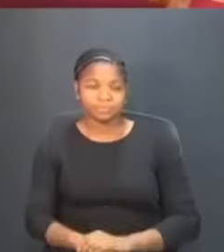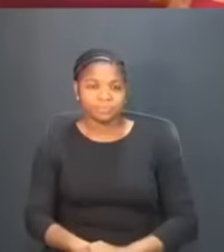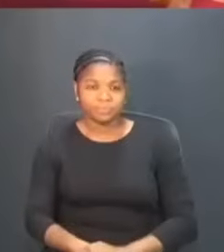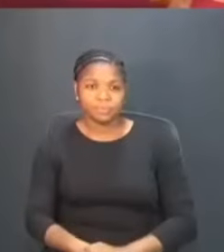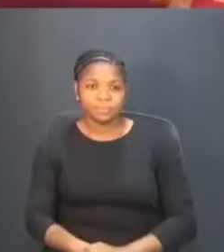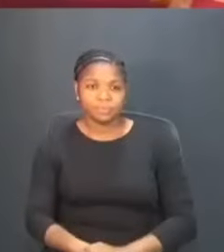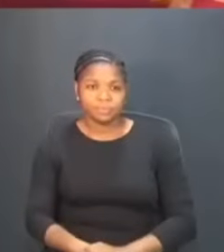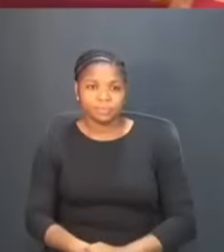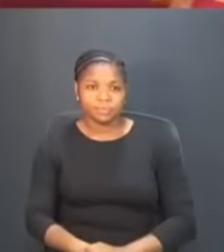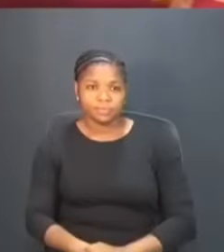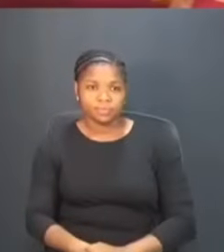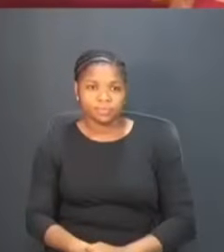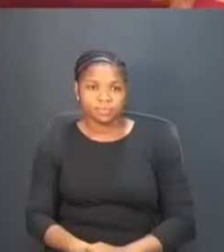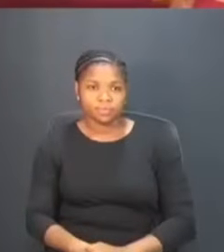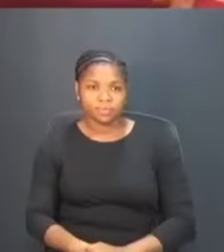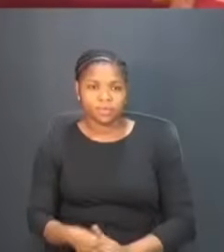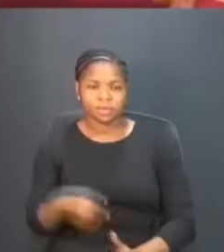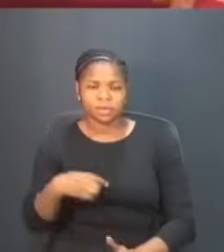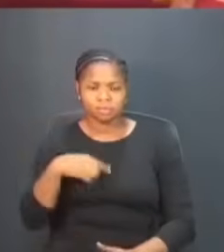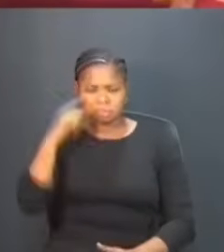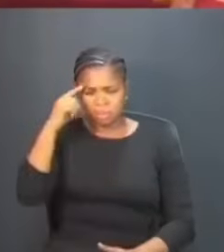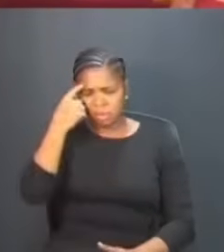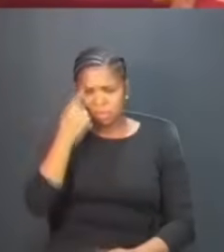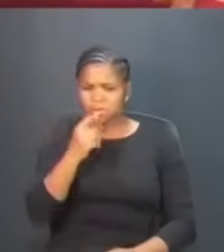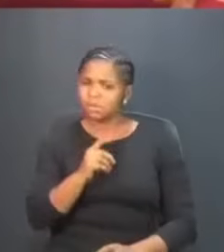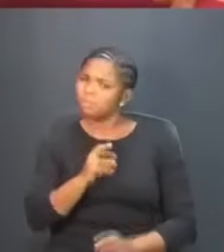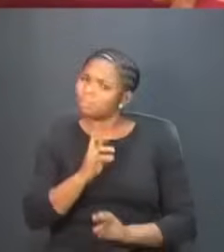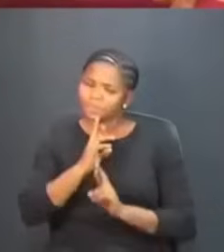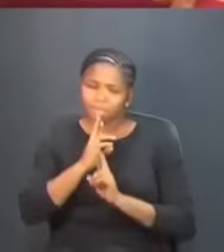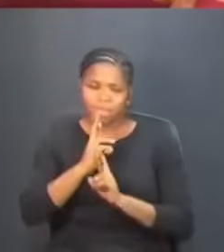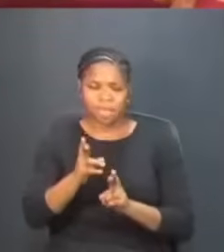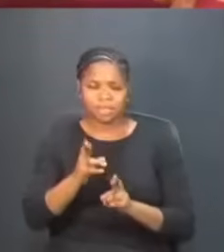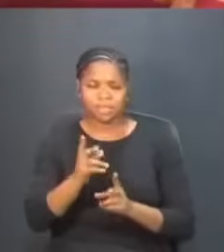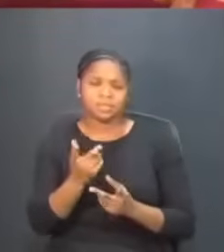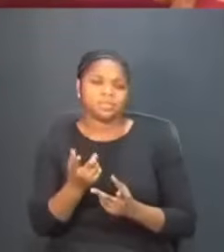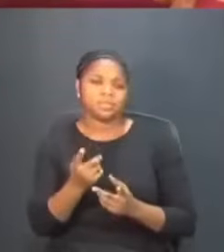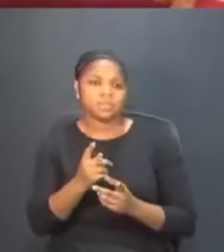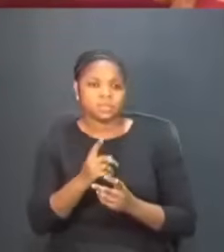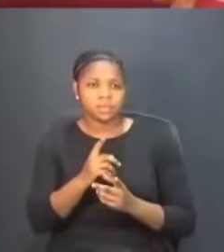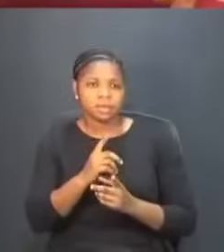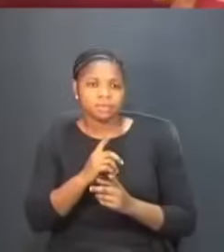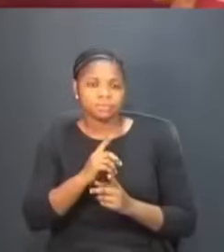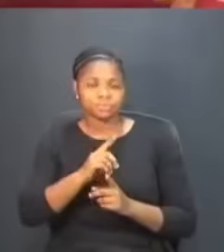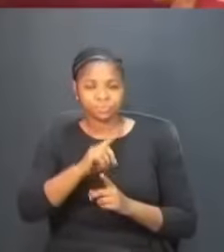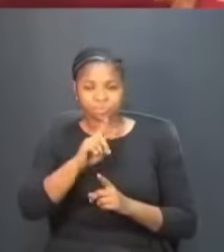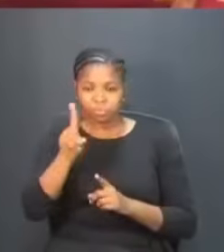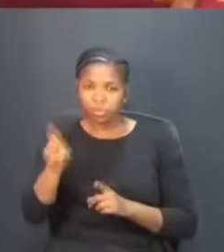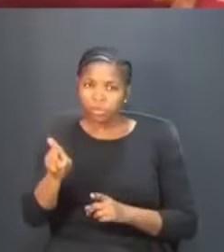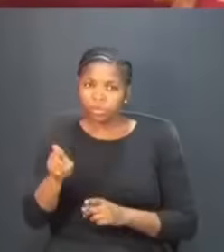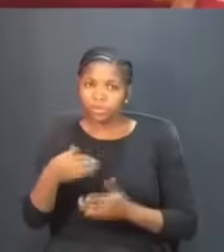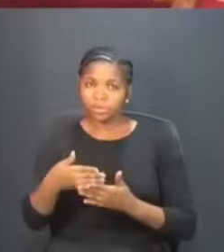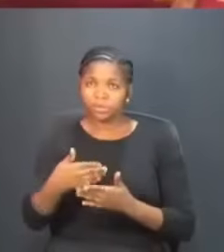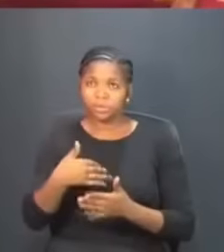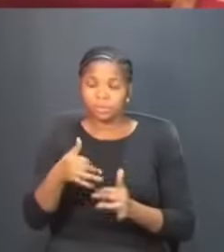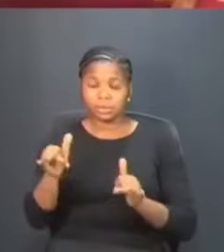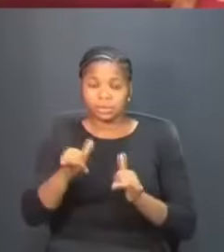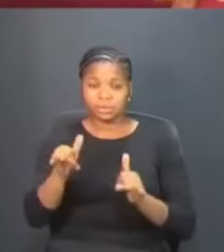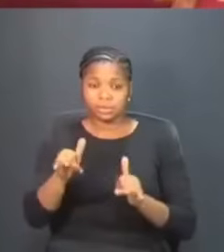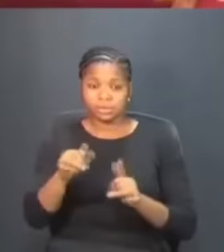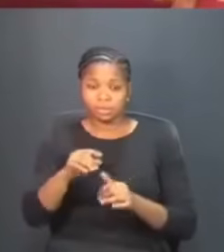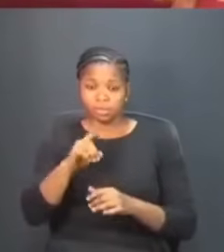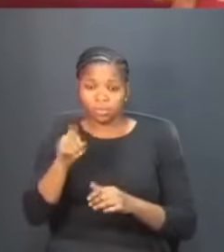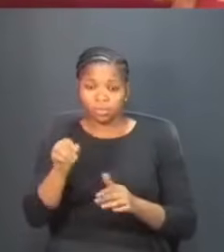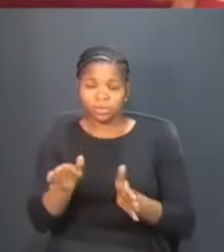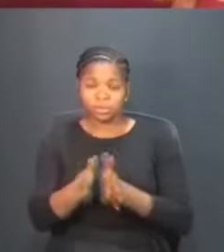Speaker, I think I've answered this question earlier on. When the same question was posed by Honorable